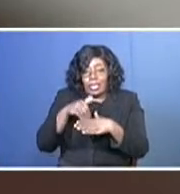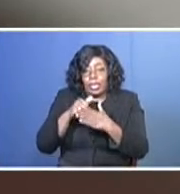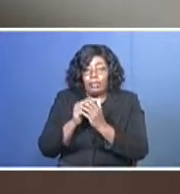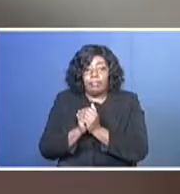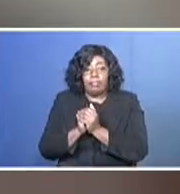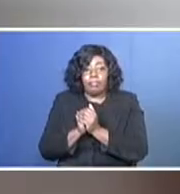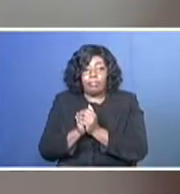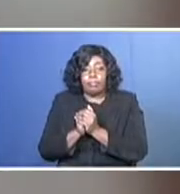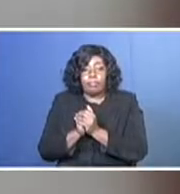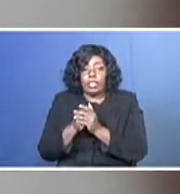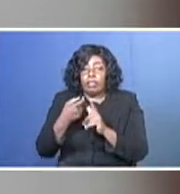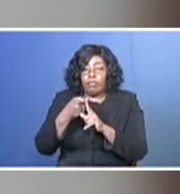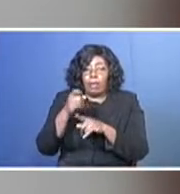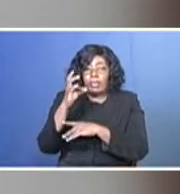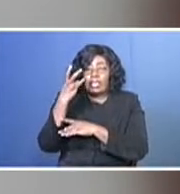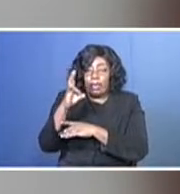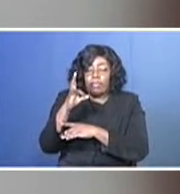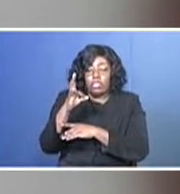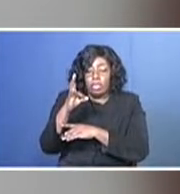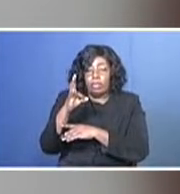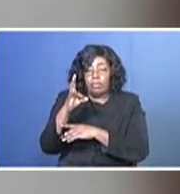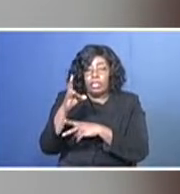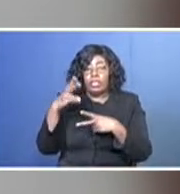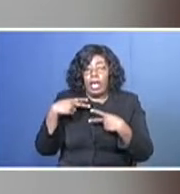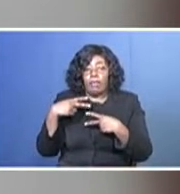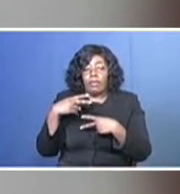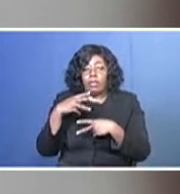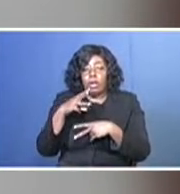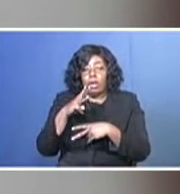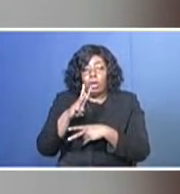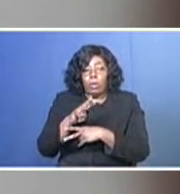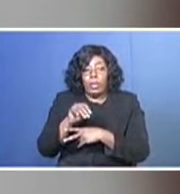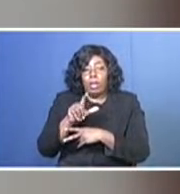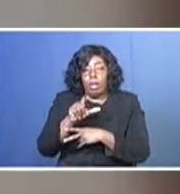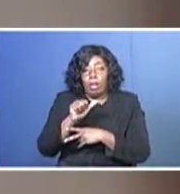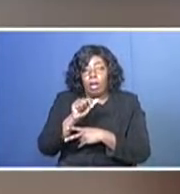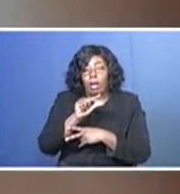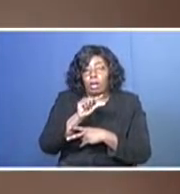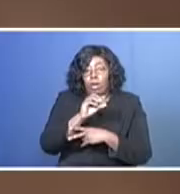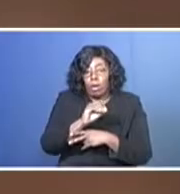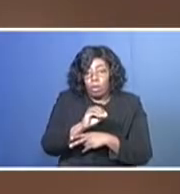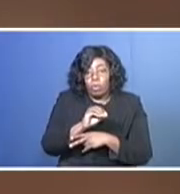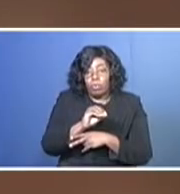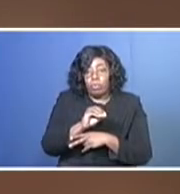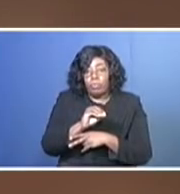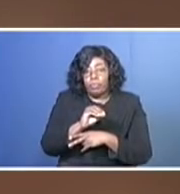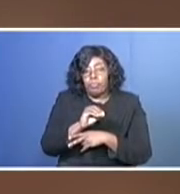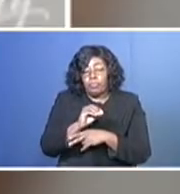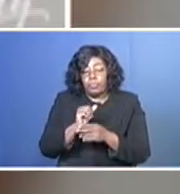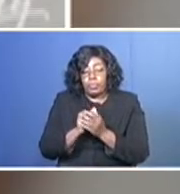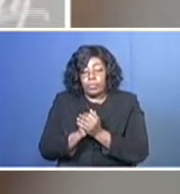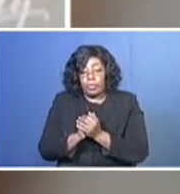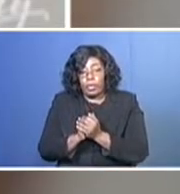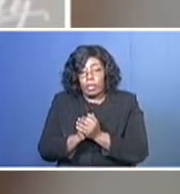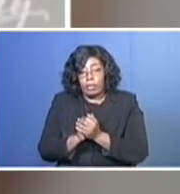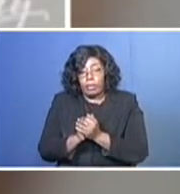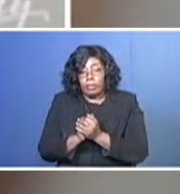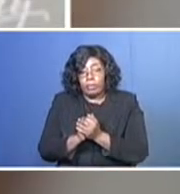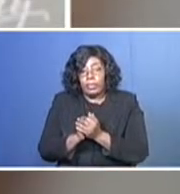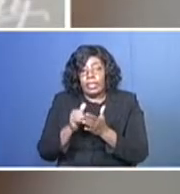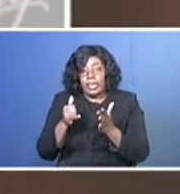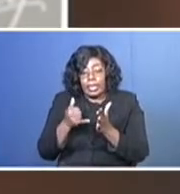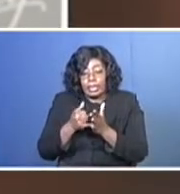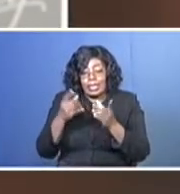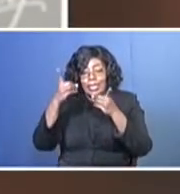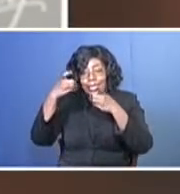her teens, Dorcas has been affected by a condition known as vitiligo. Impacting around 1% of the global population, vitiligo is